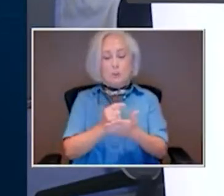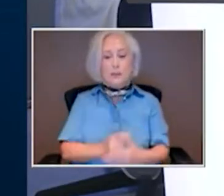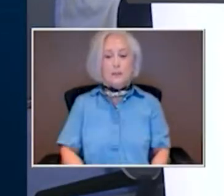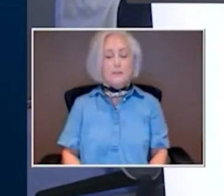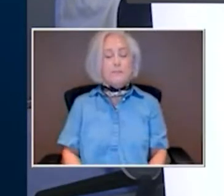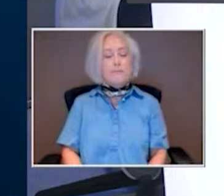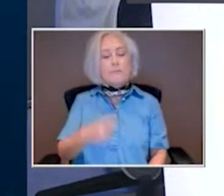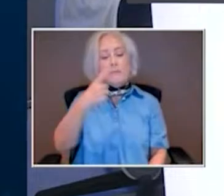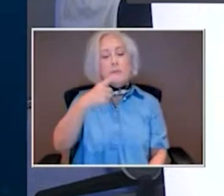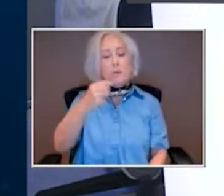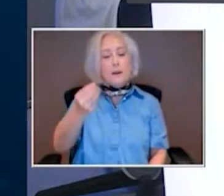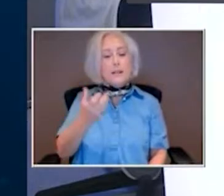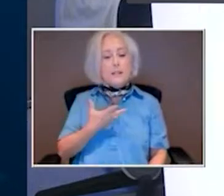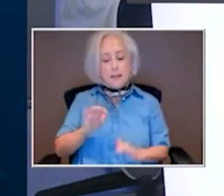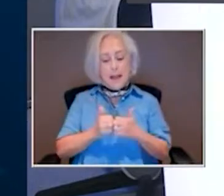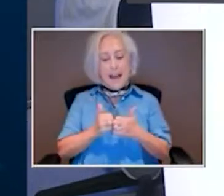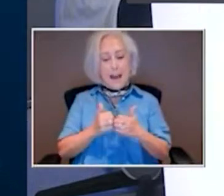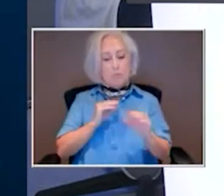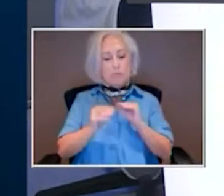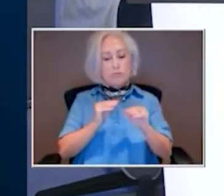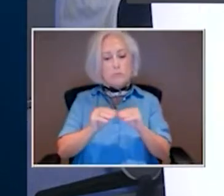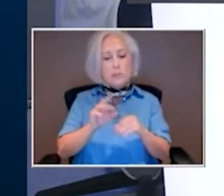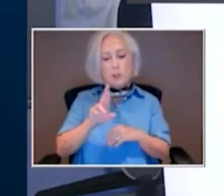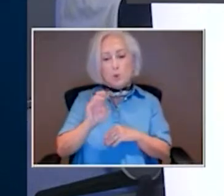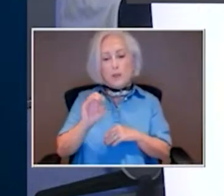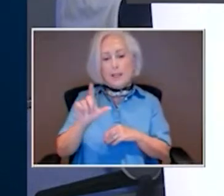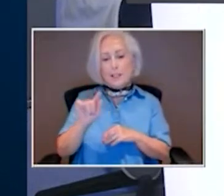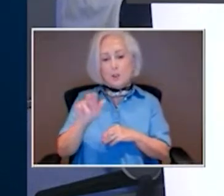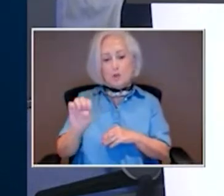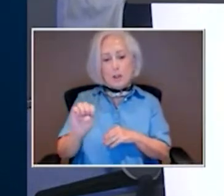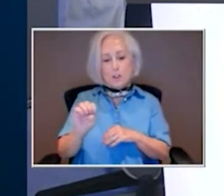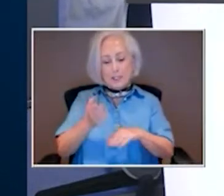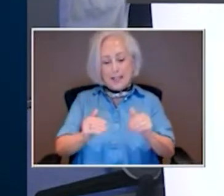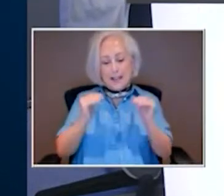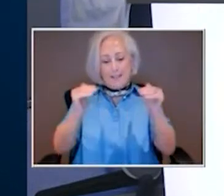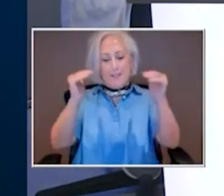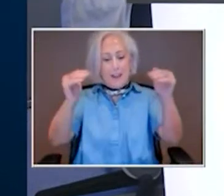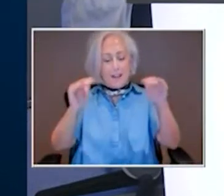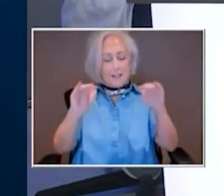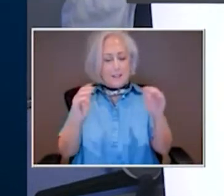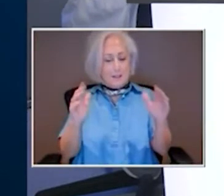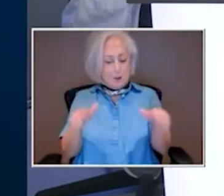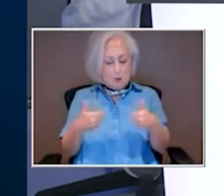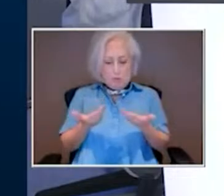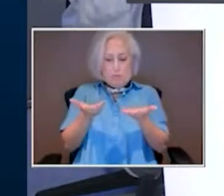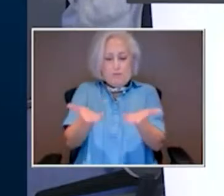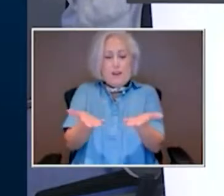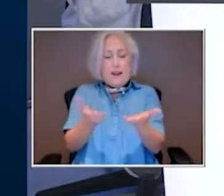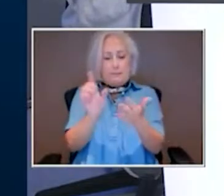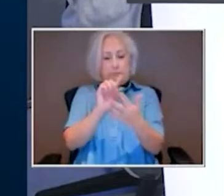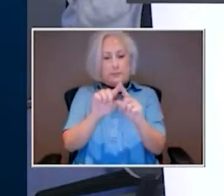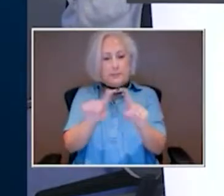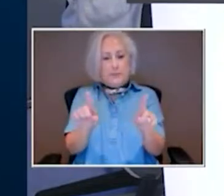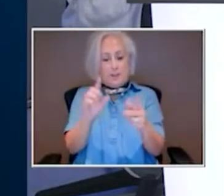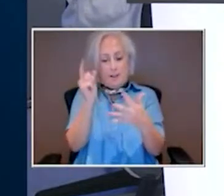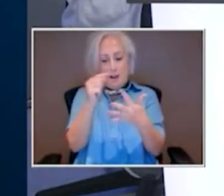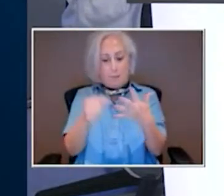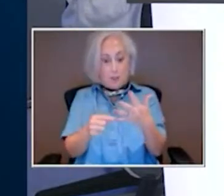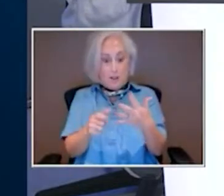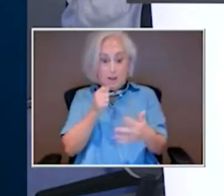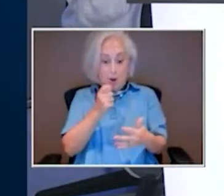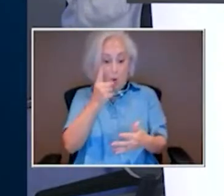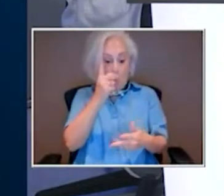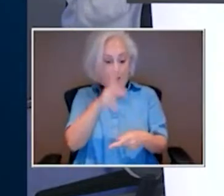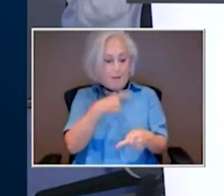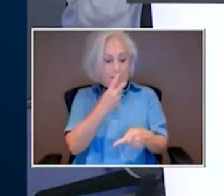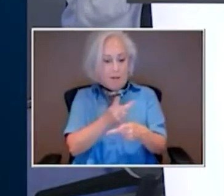reconstruction advanced over the years? Just being able to present different options to patients. You know, it's not just, again, one size fits all, one option, pick